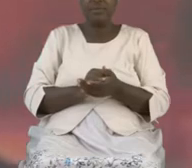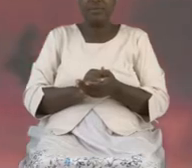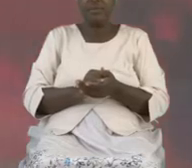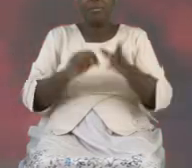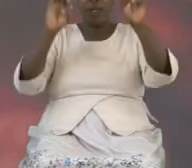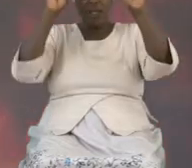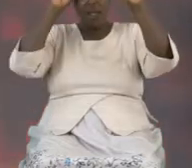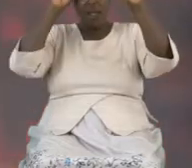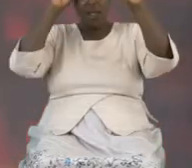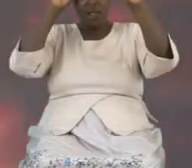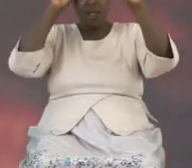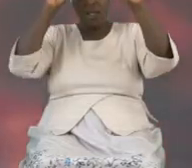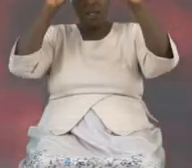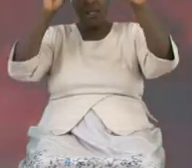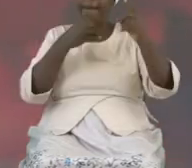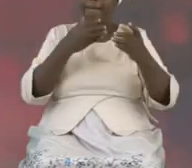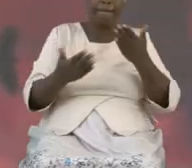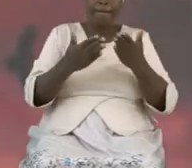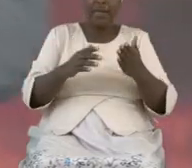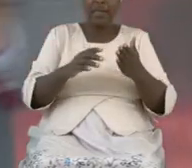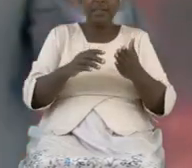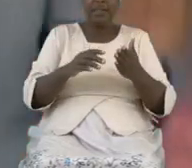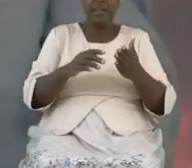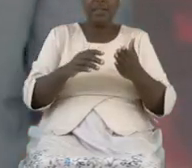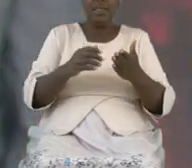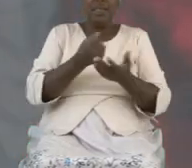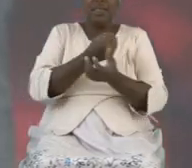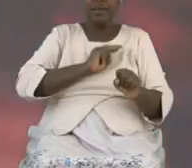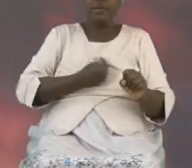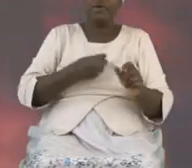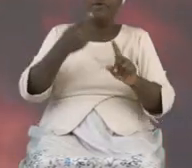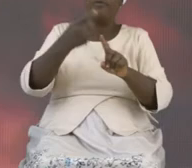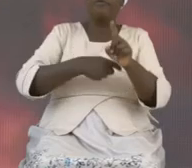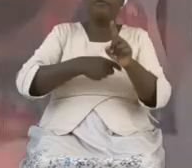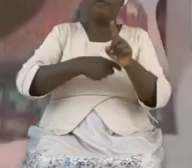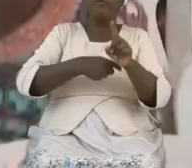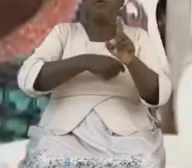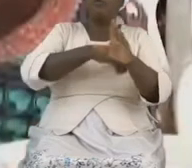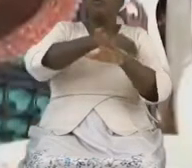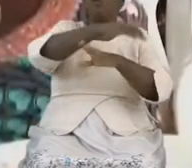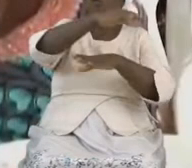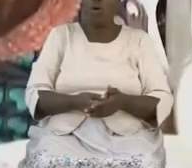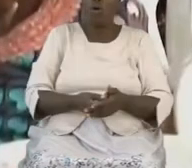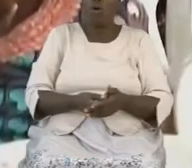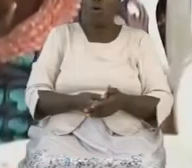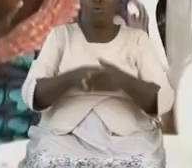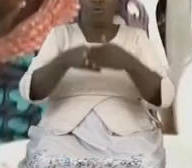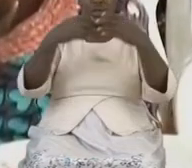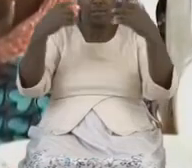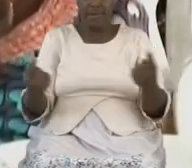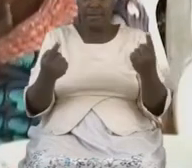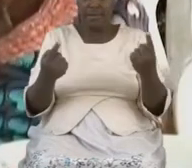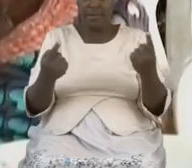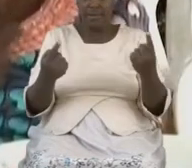might redeem us from all iniquity. There's some people that